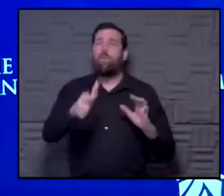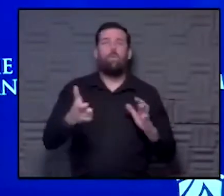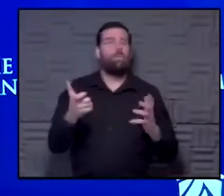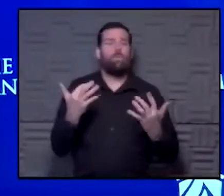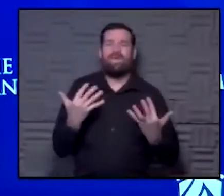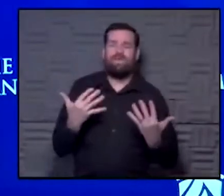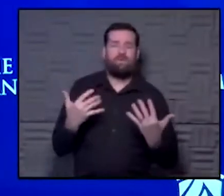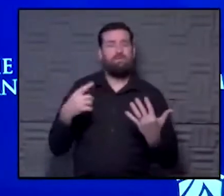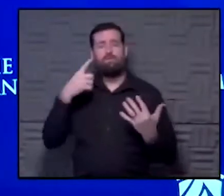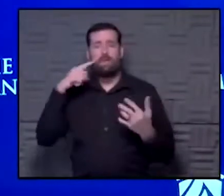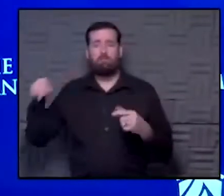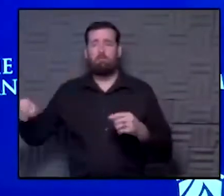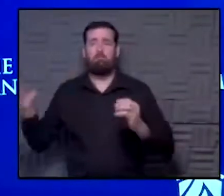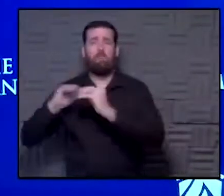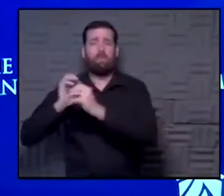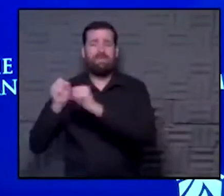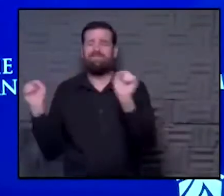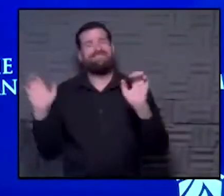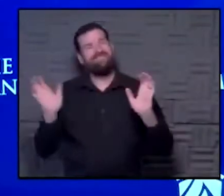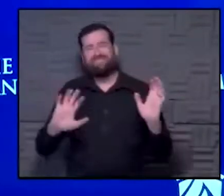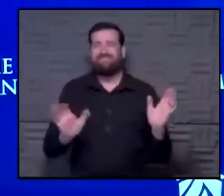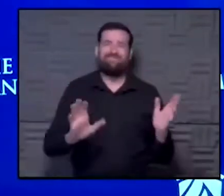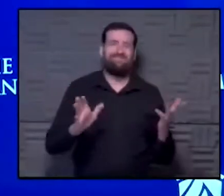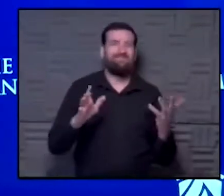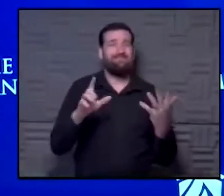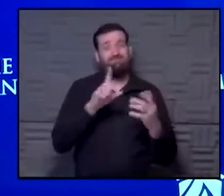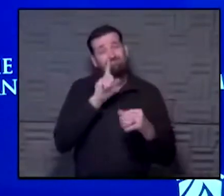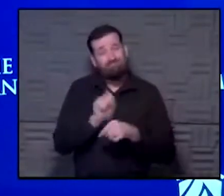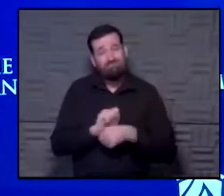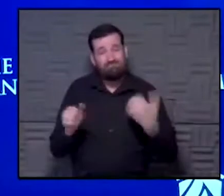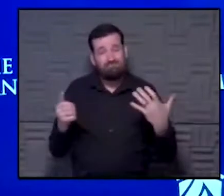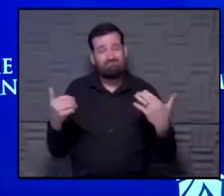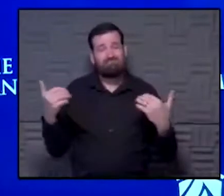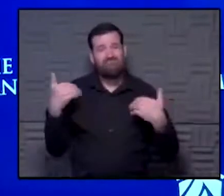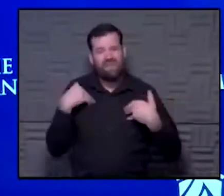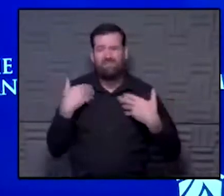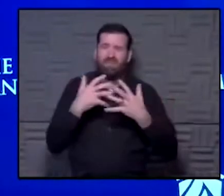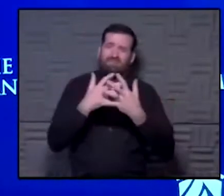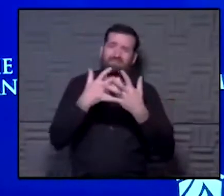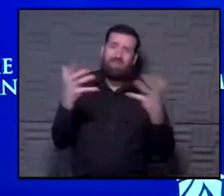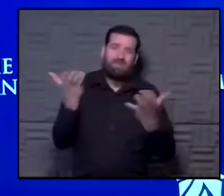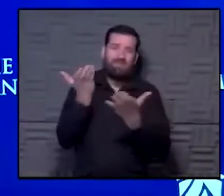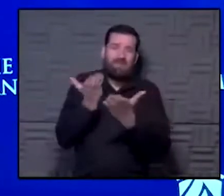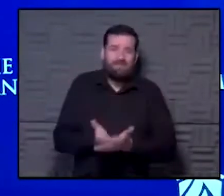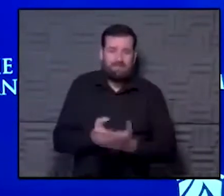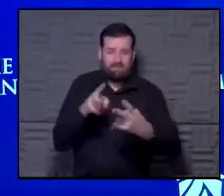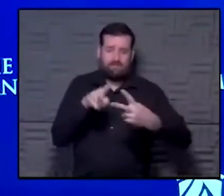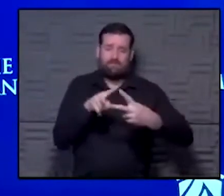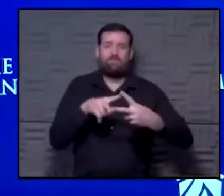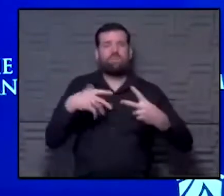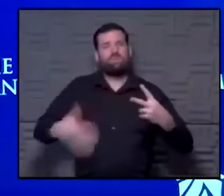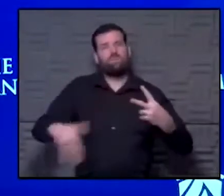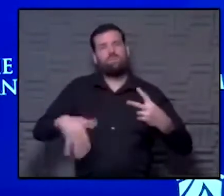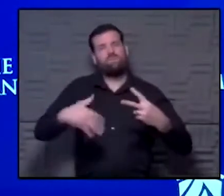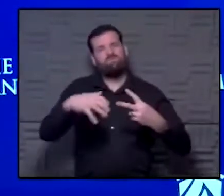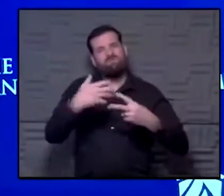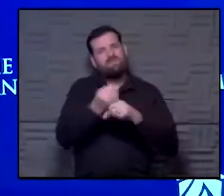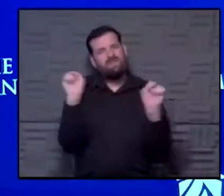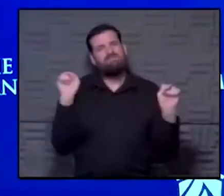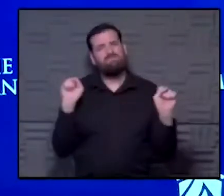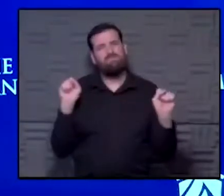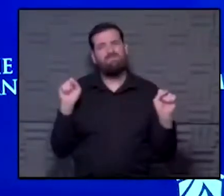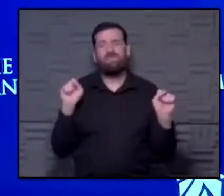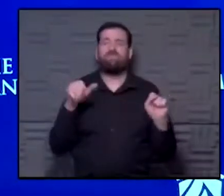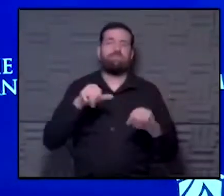you think one's going to be safer than the other. The reality is that we've got lots of evidence now that Moderna and Pfizer are incredibly safe. And the same